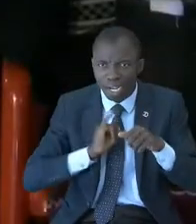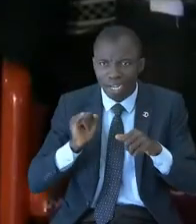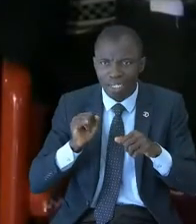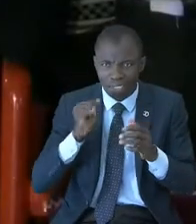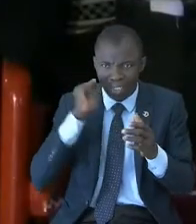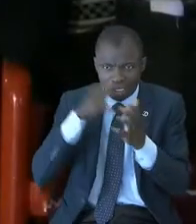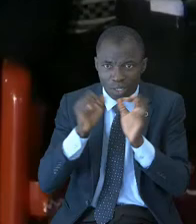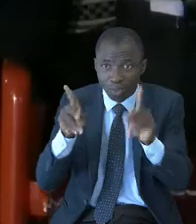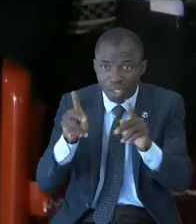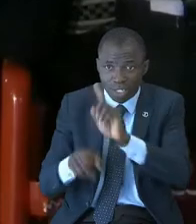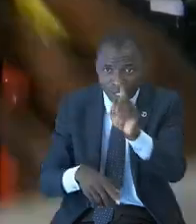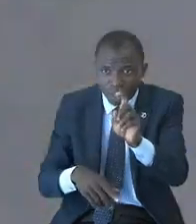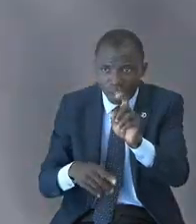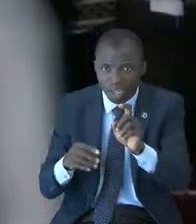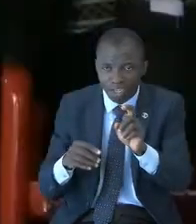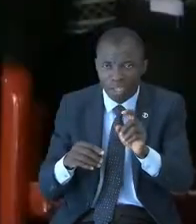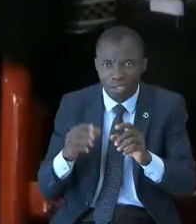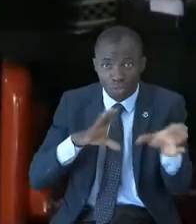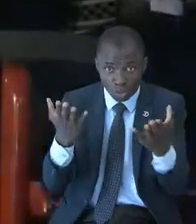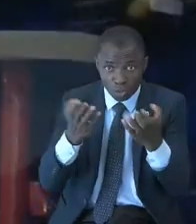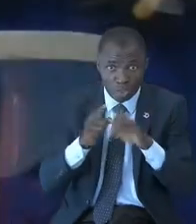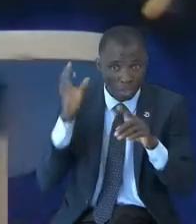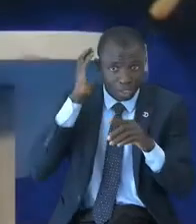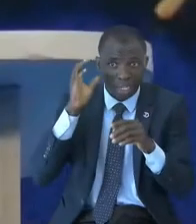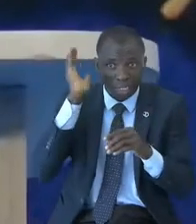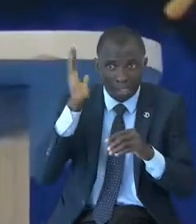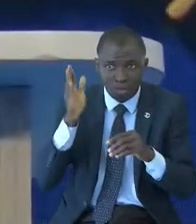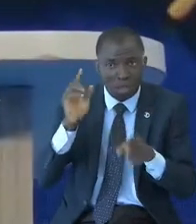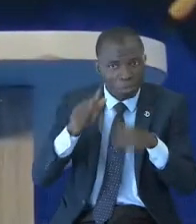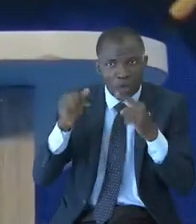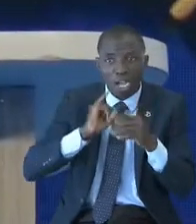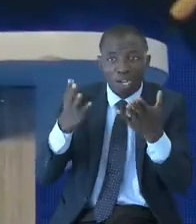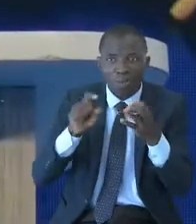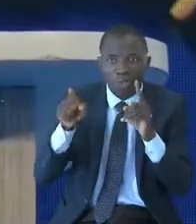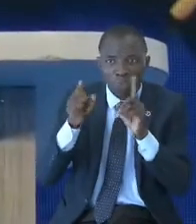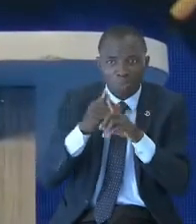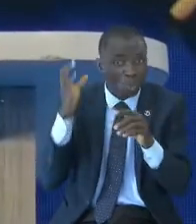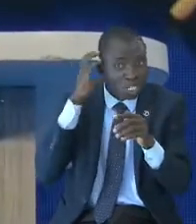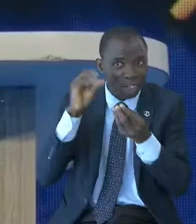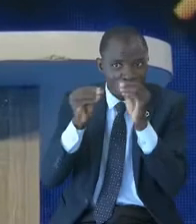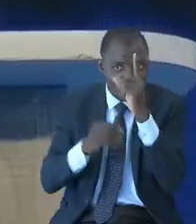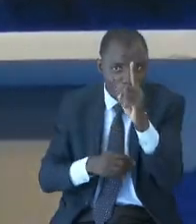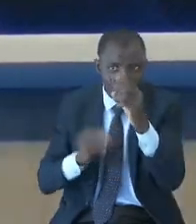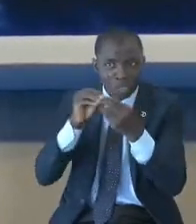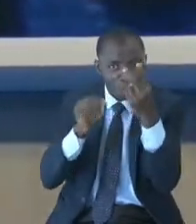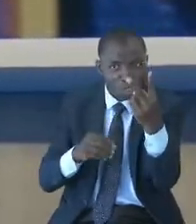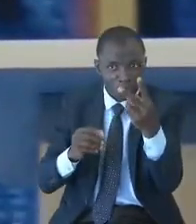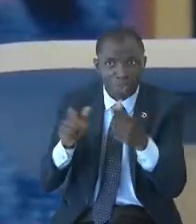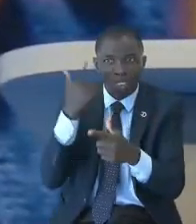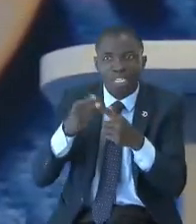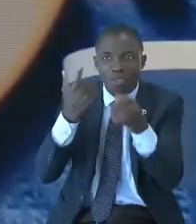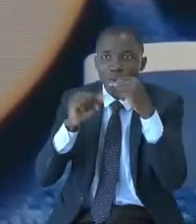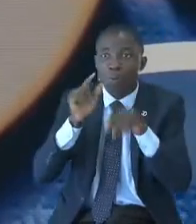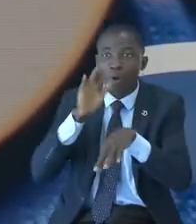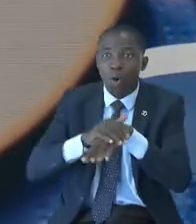right? Because I want you to hear number one, number two, and then you come on the